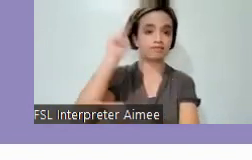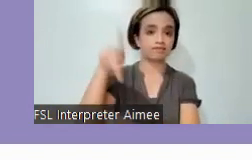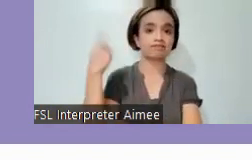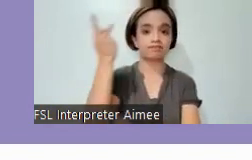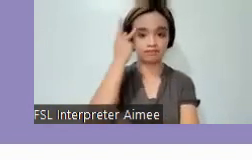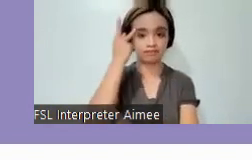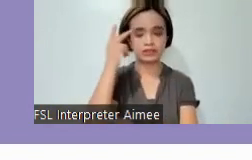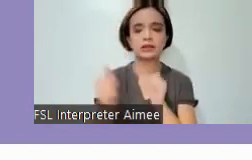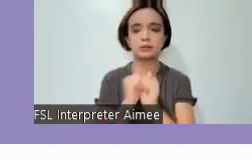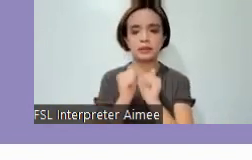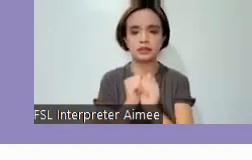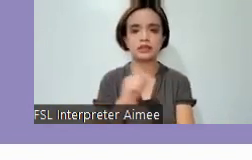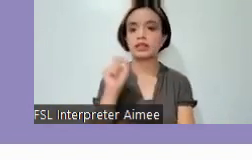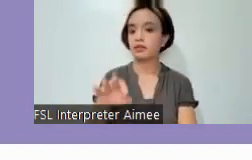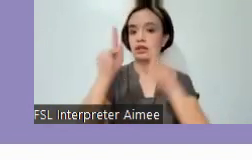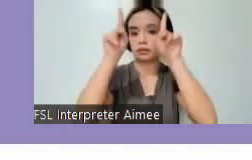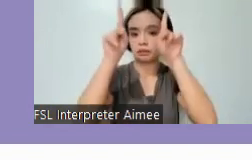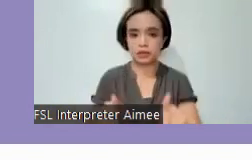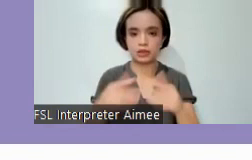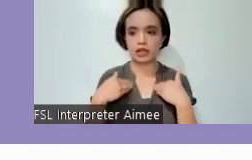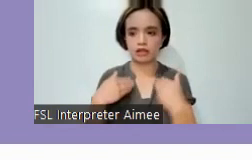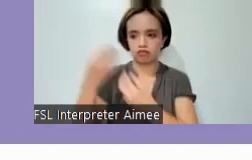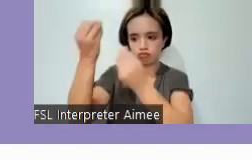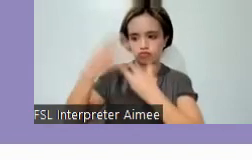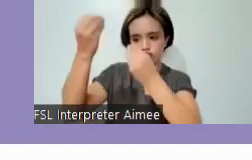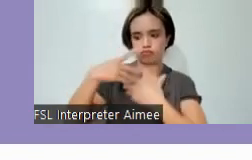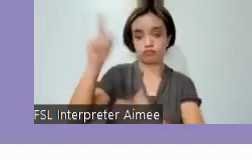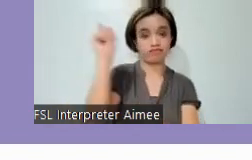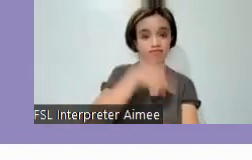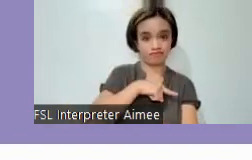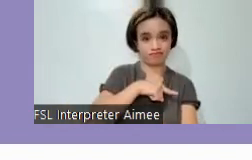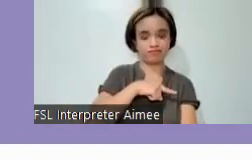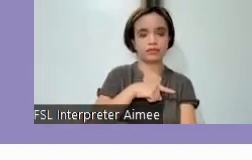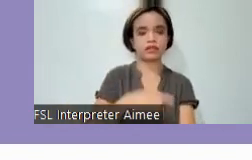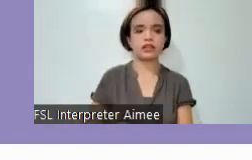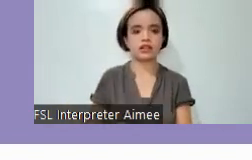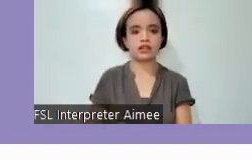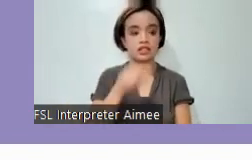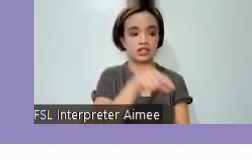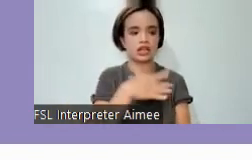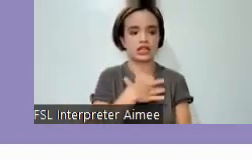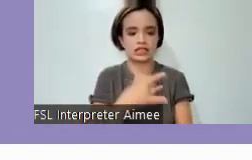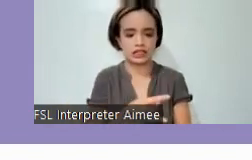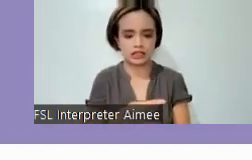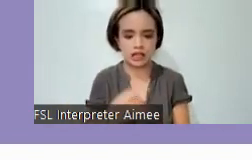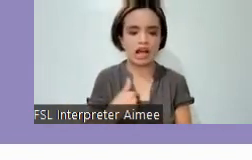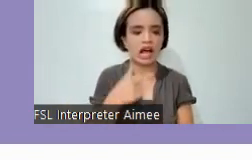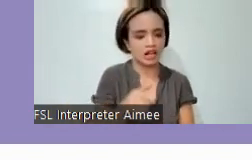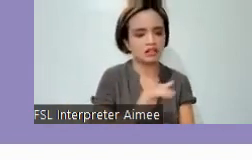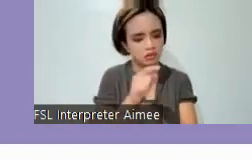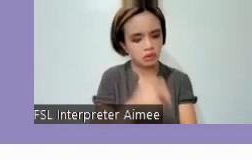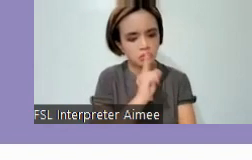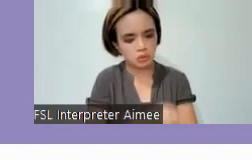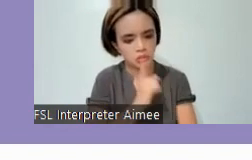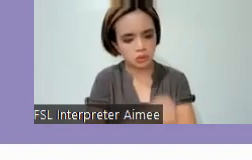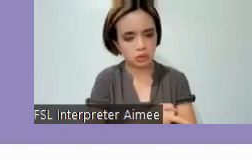this means that when a person is presented with false information, he or she will likely judge it as true if